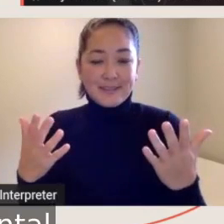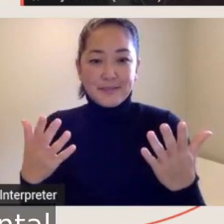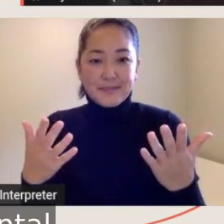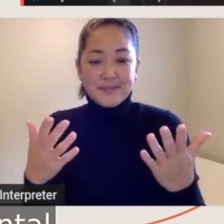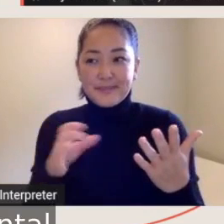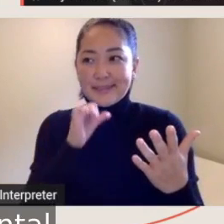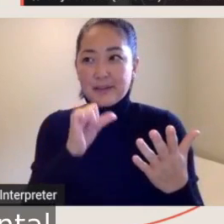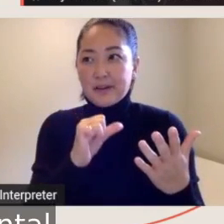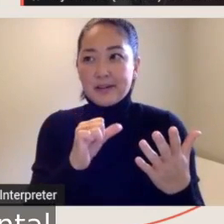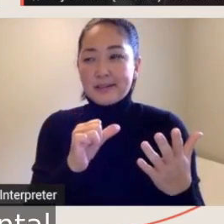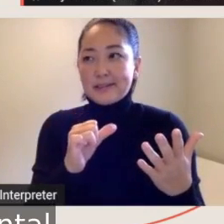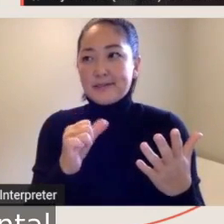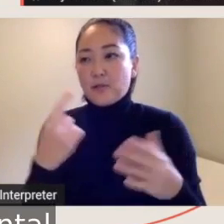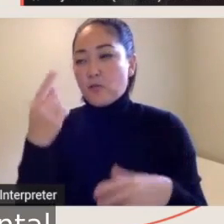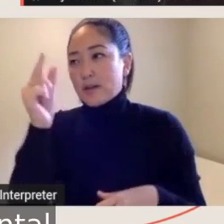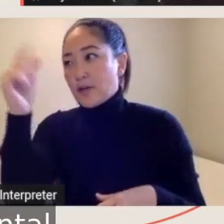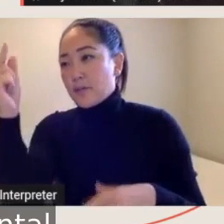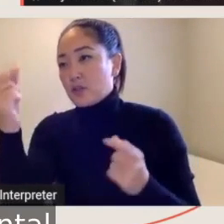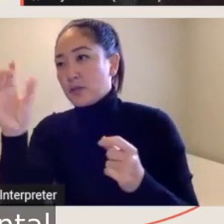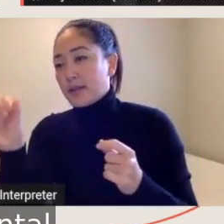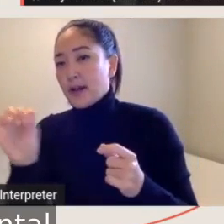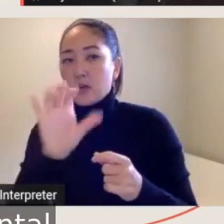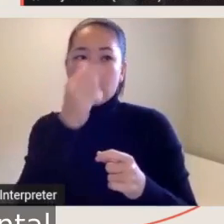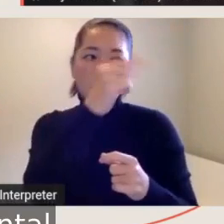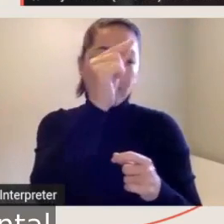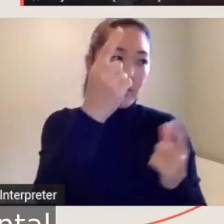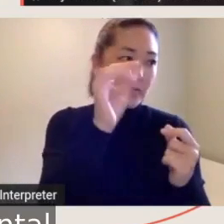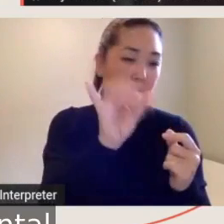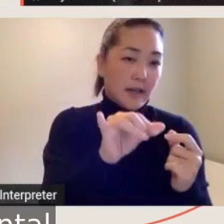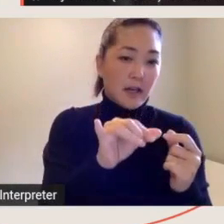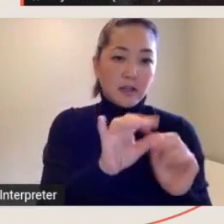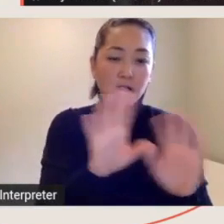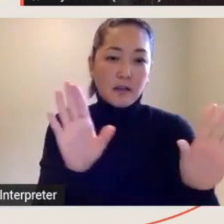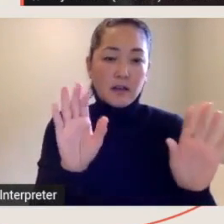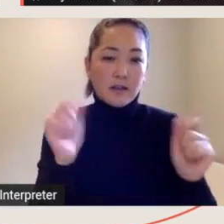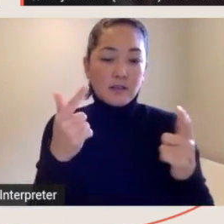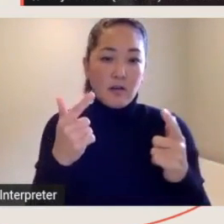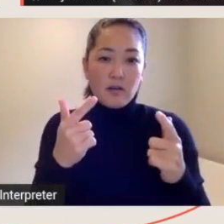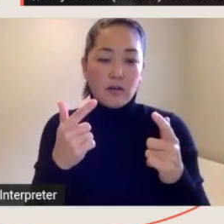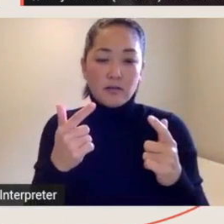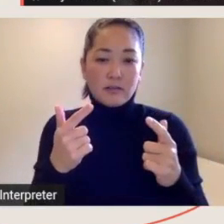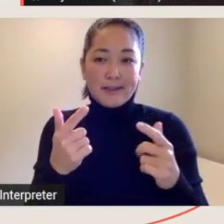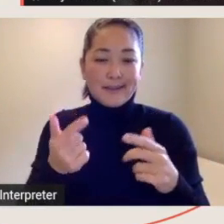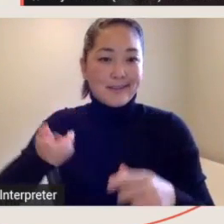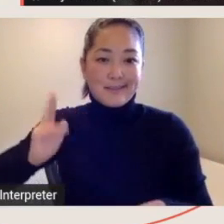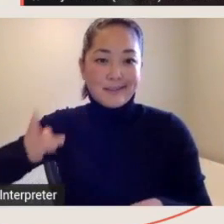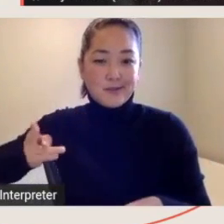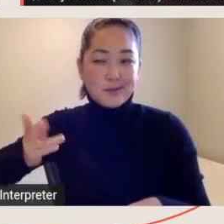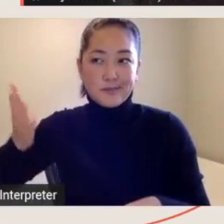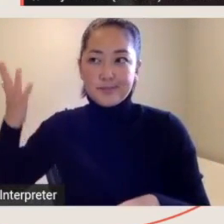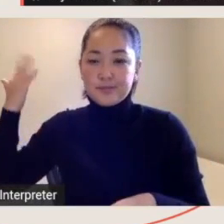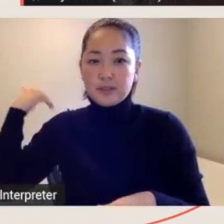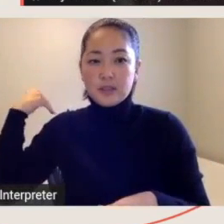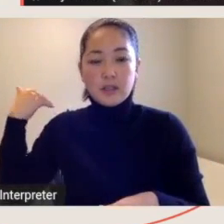or another, one governmental official or another one, because actually the ones that we